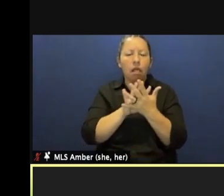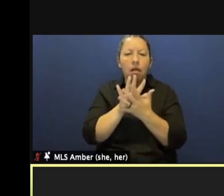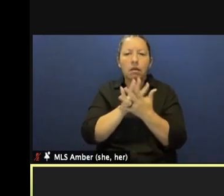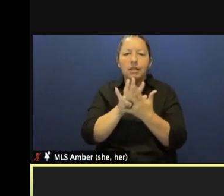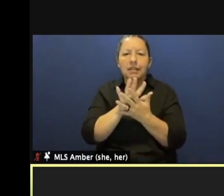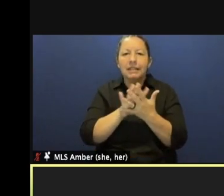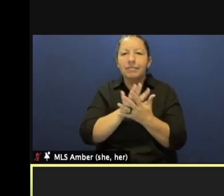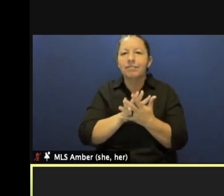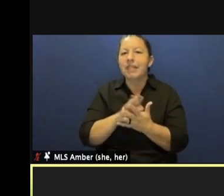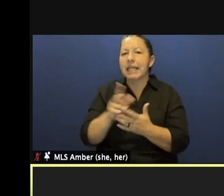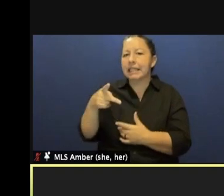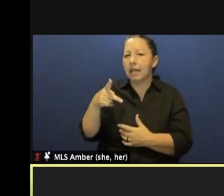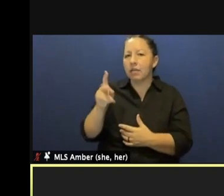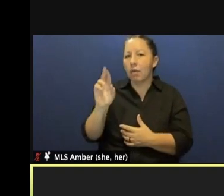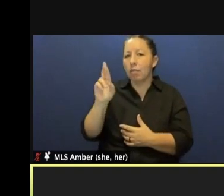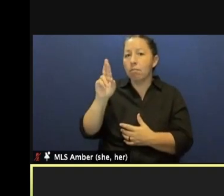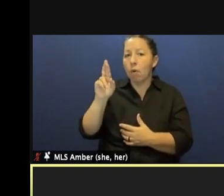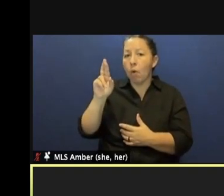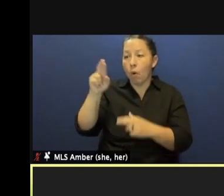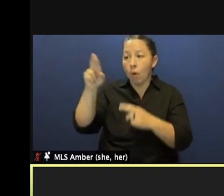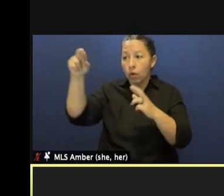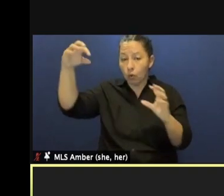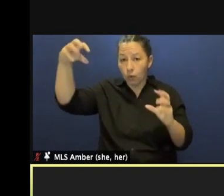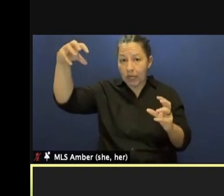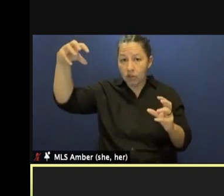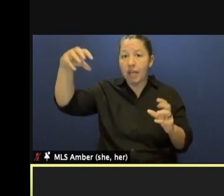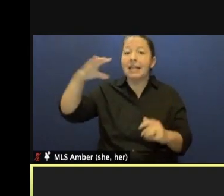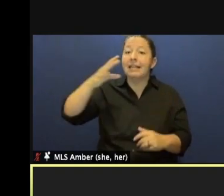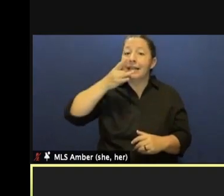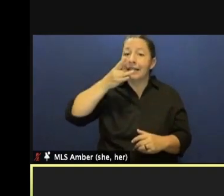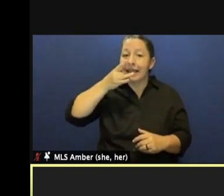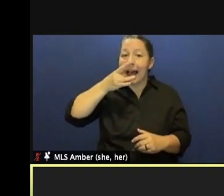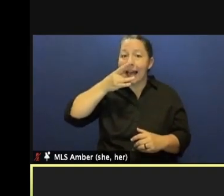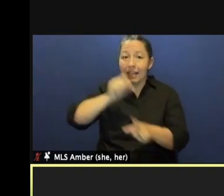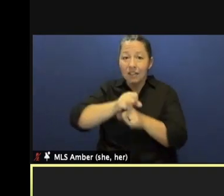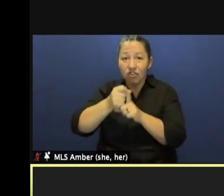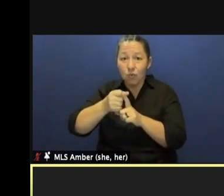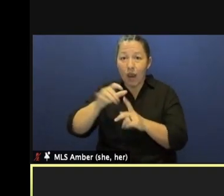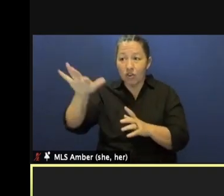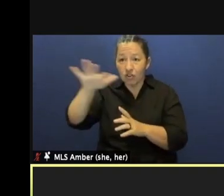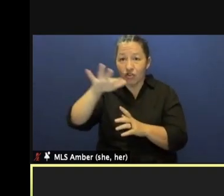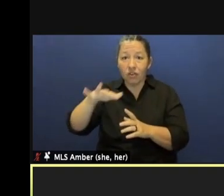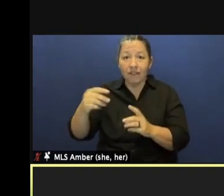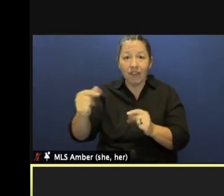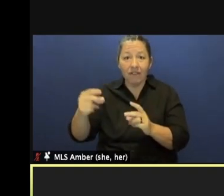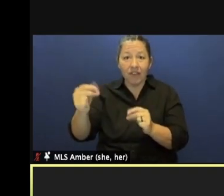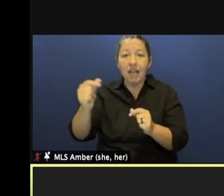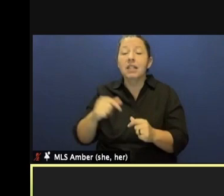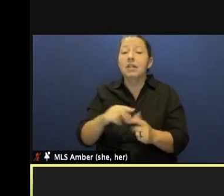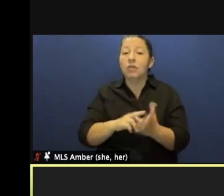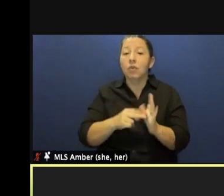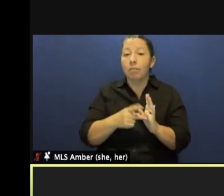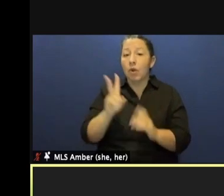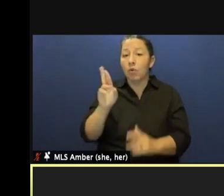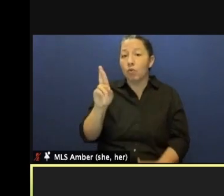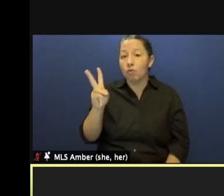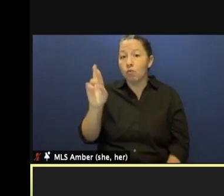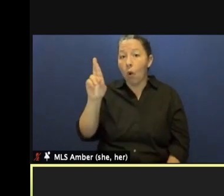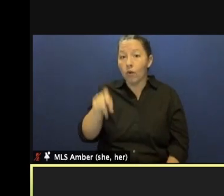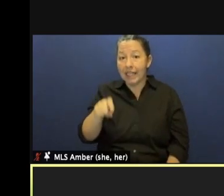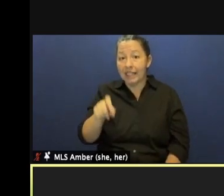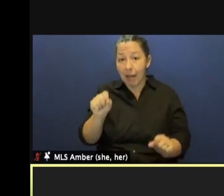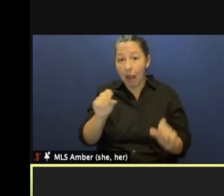lighting conditions, and that includes the shadows, are moving quite quickly. So the rover has to be able to move quite quickly too,